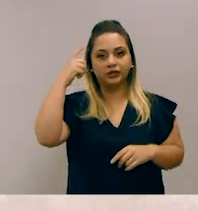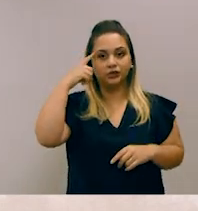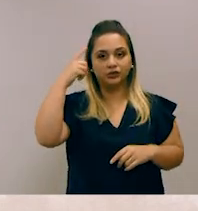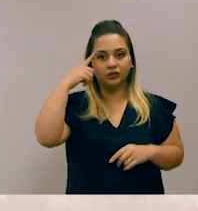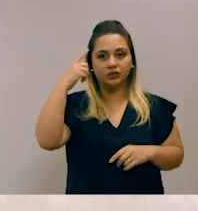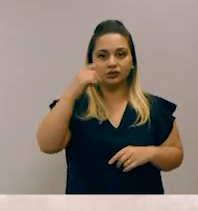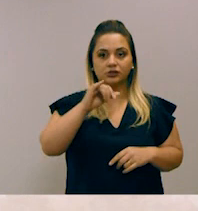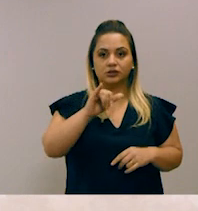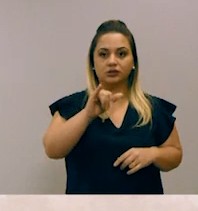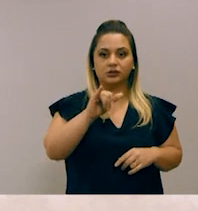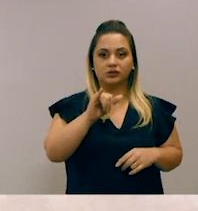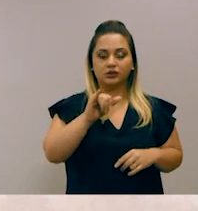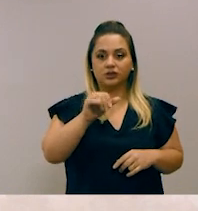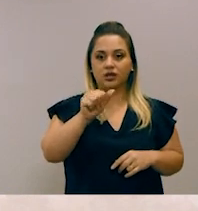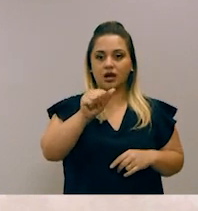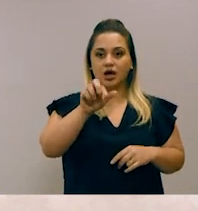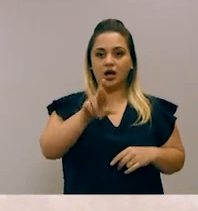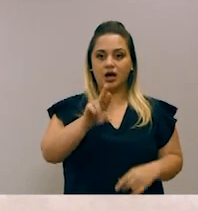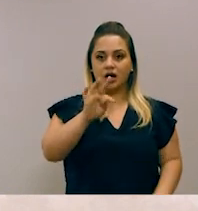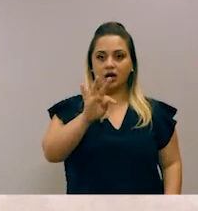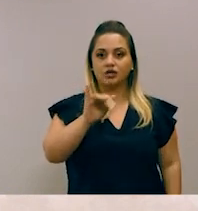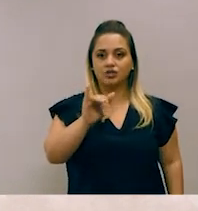process in